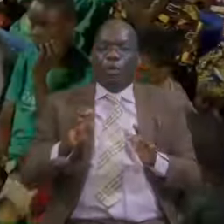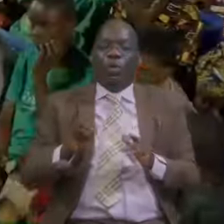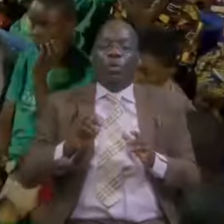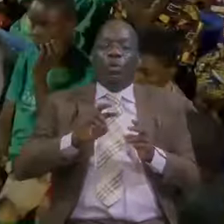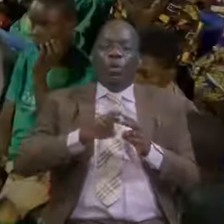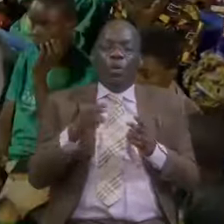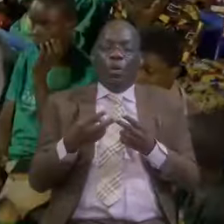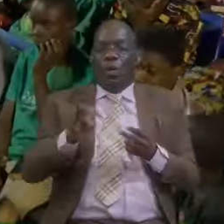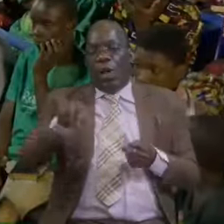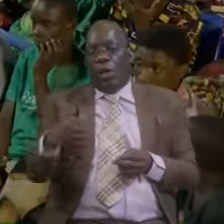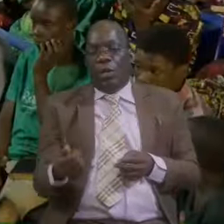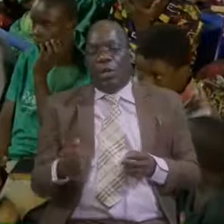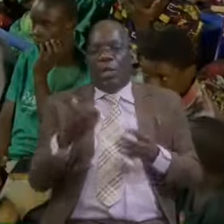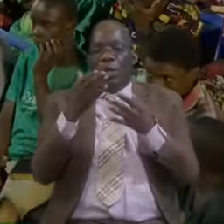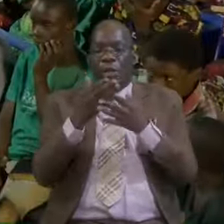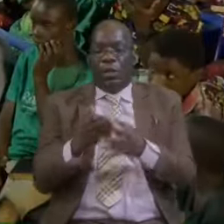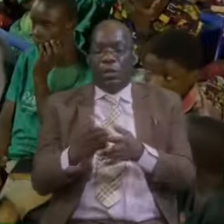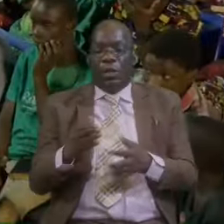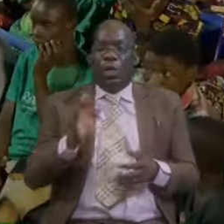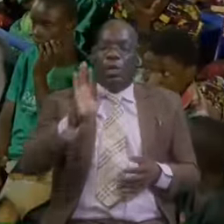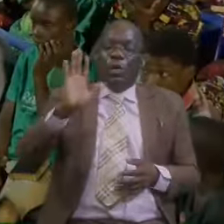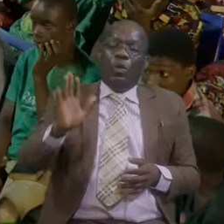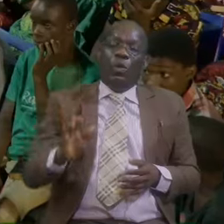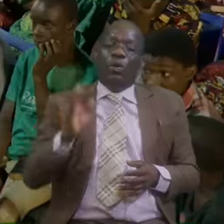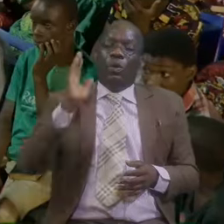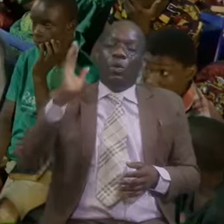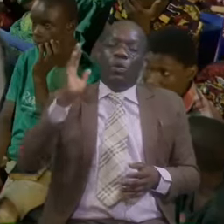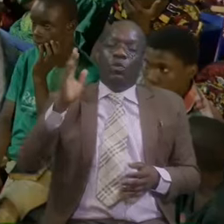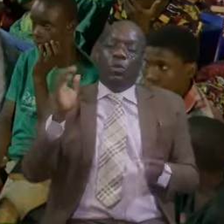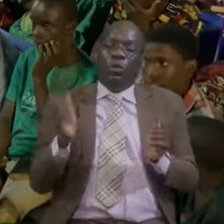testimony with us. If you